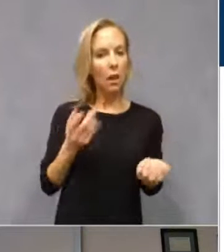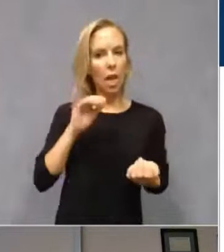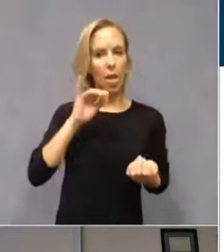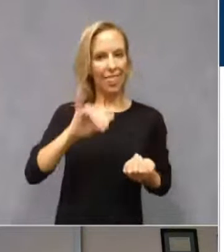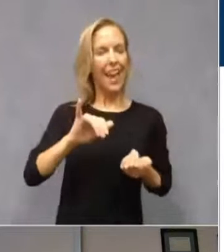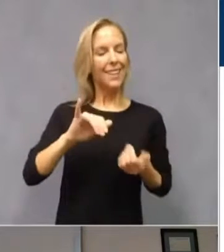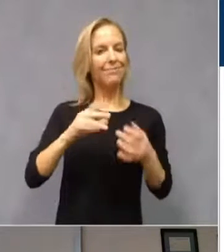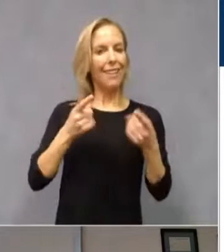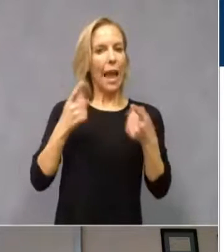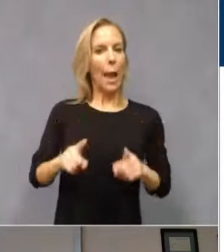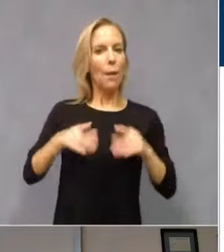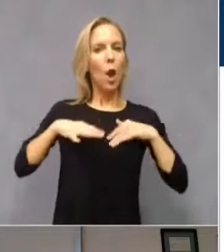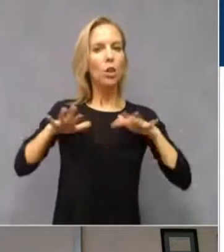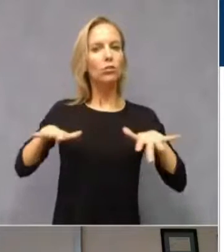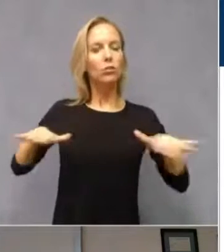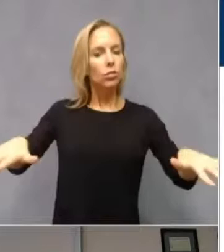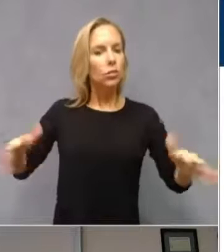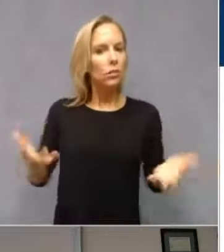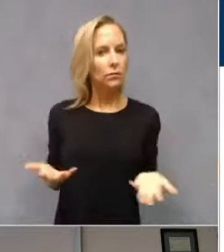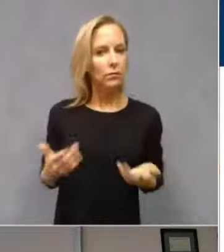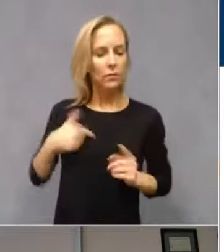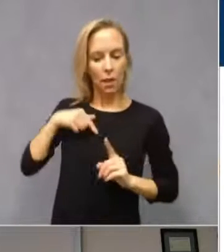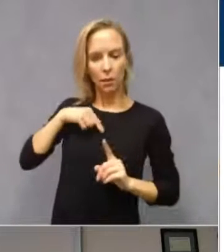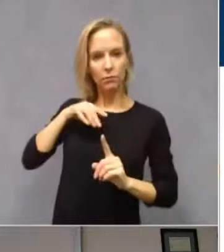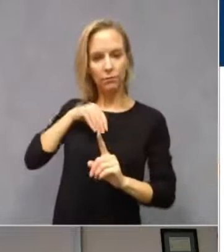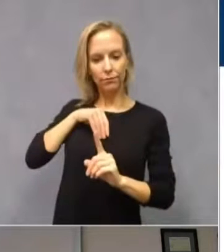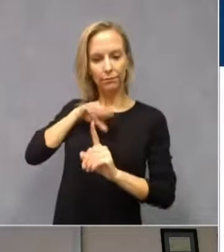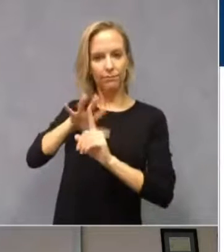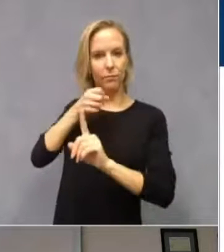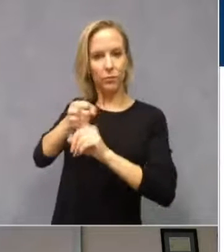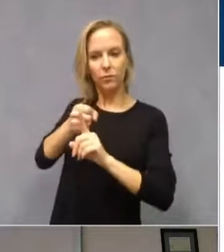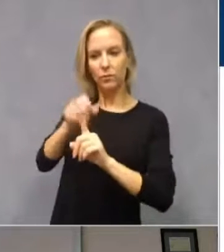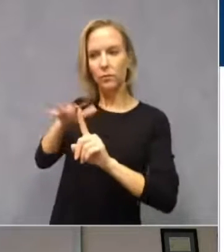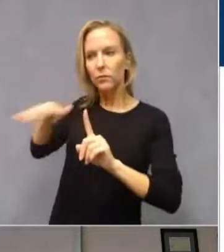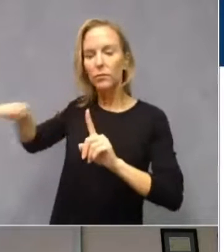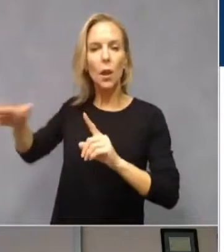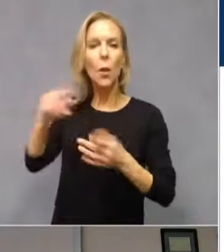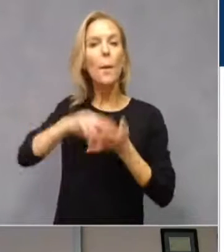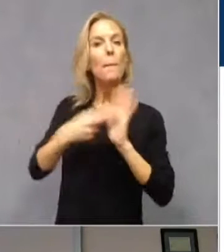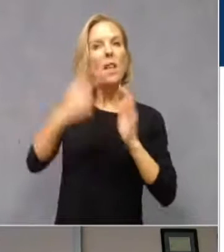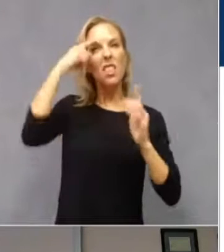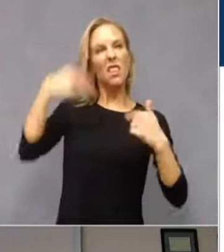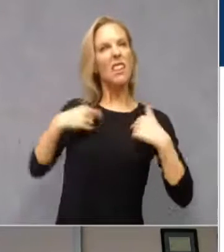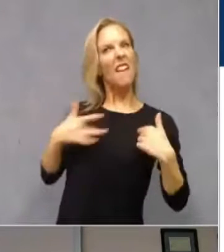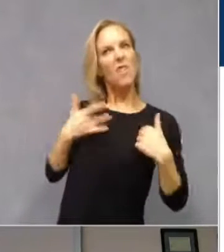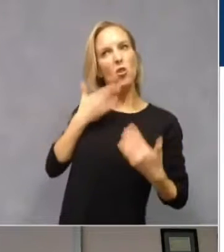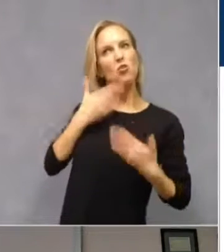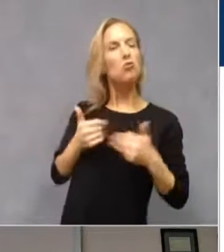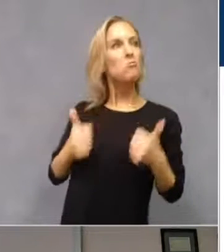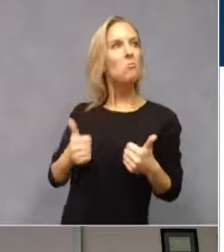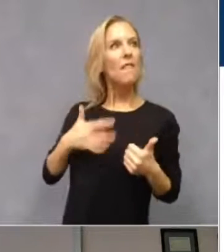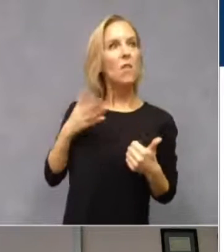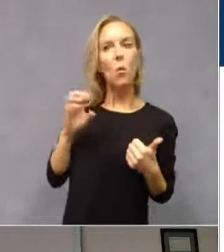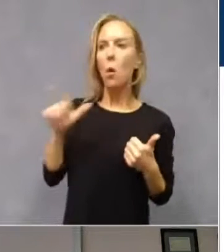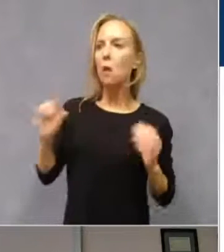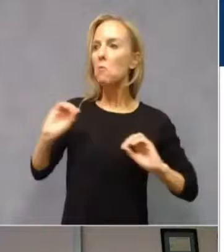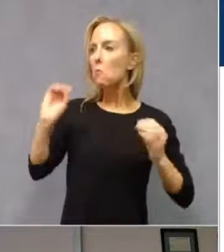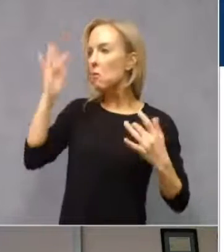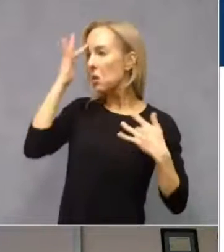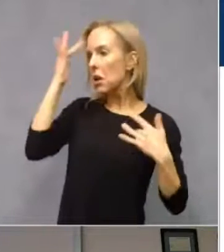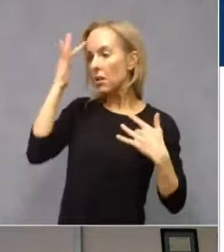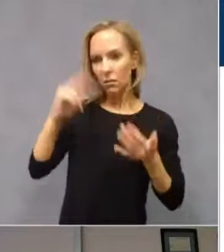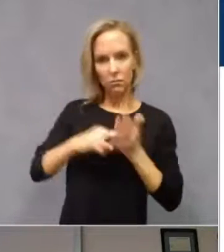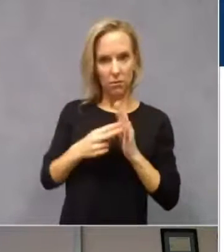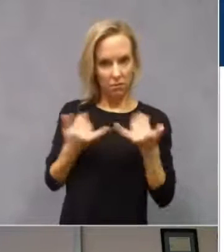disease. And therefore, you cannot assume that just because you or others say they feel well, that they are not infected or spreading